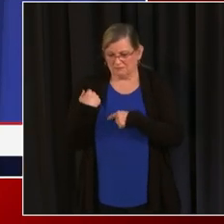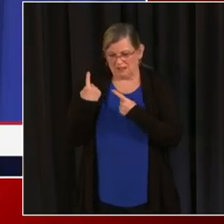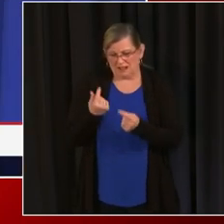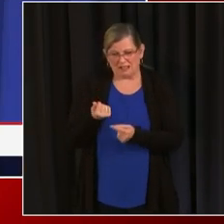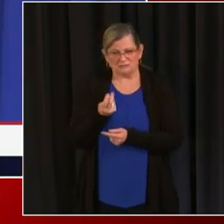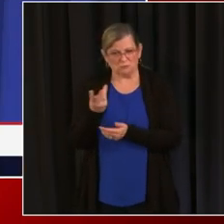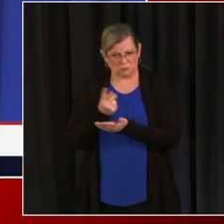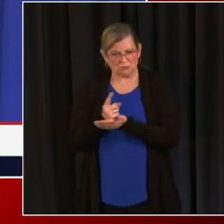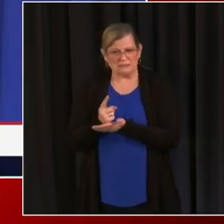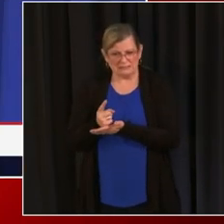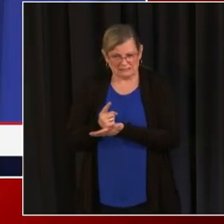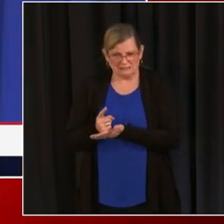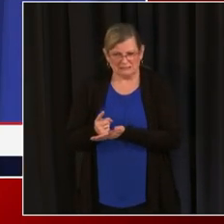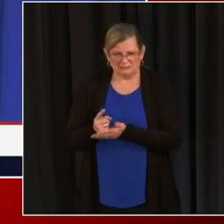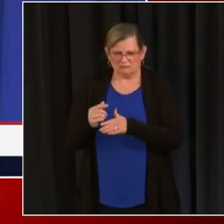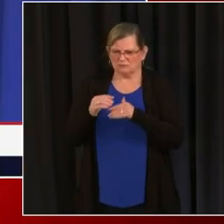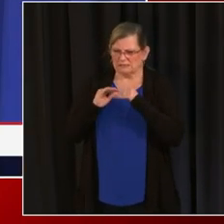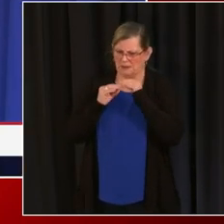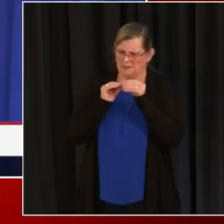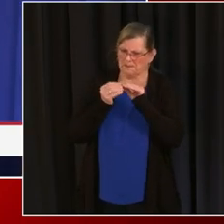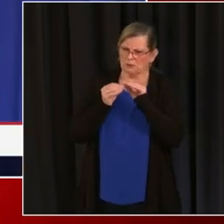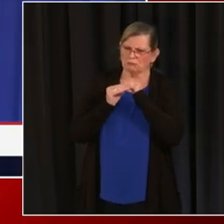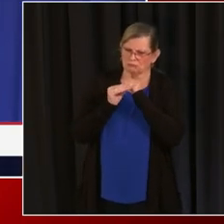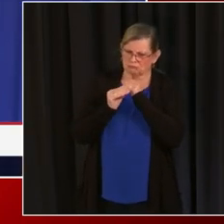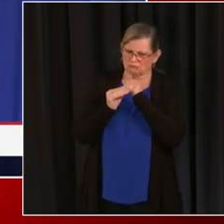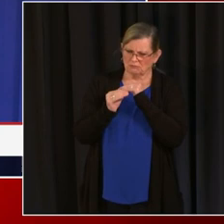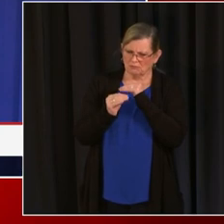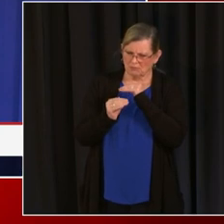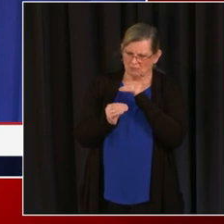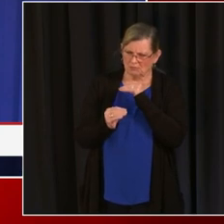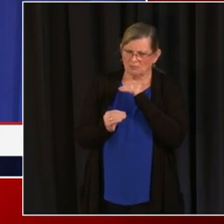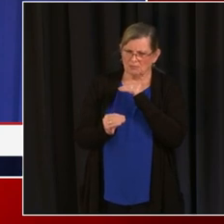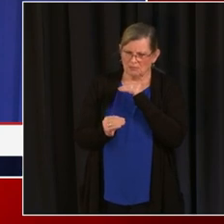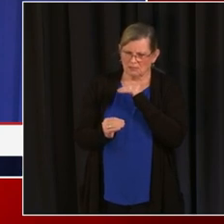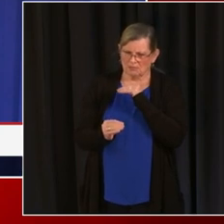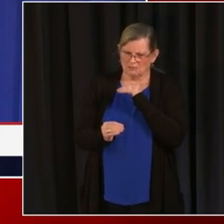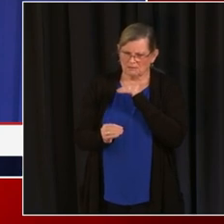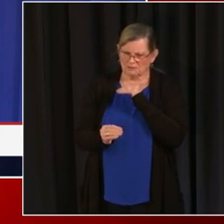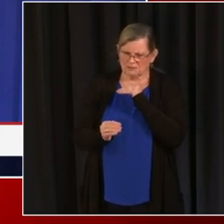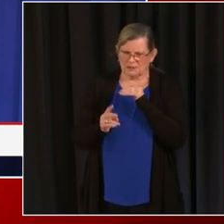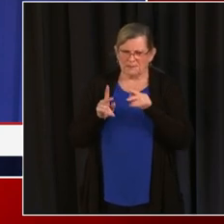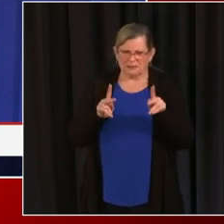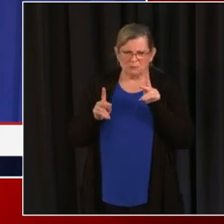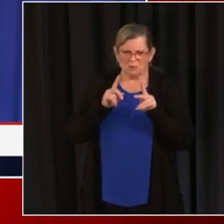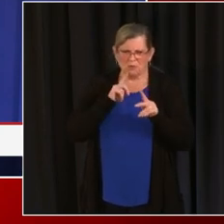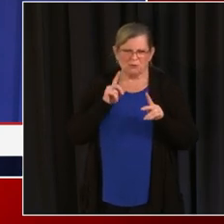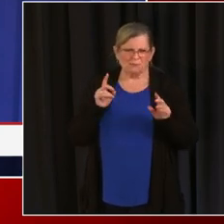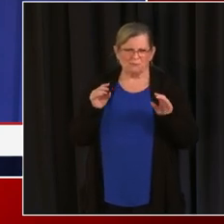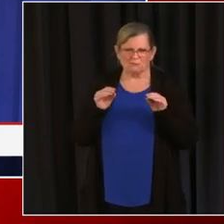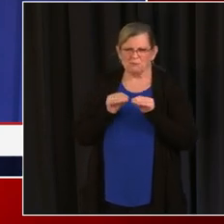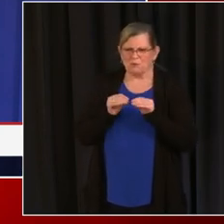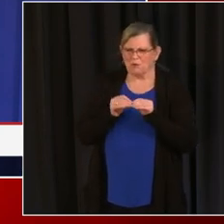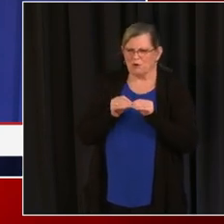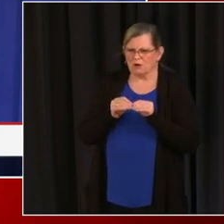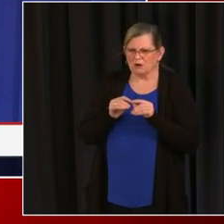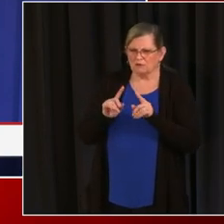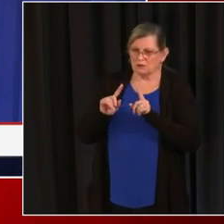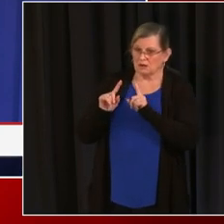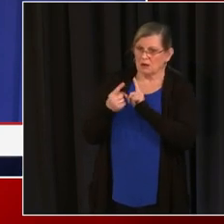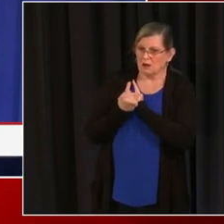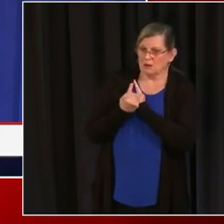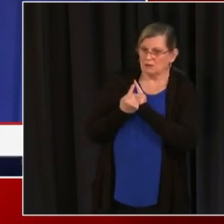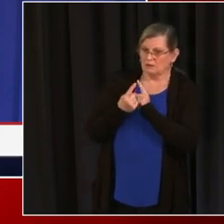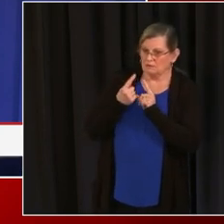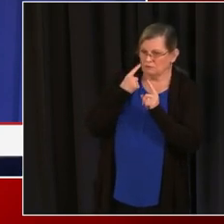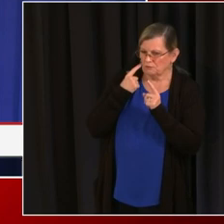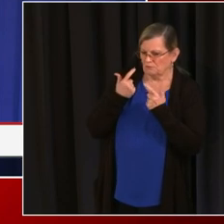weeks is a steady sort of decline in the number of folks who are presenting for at our mass